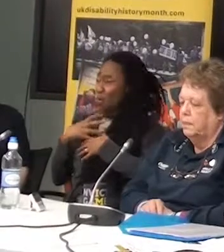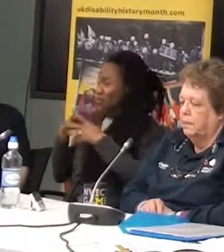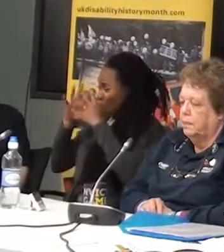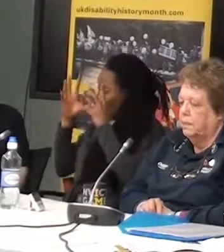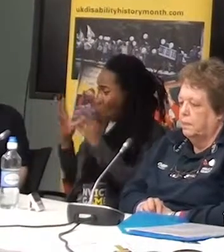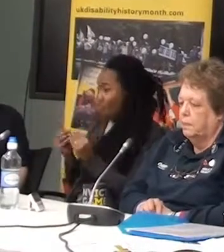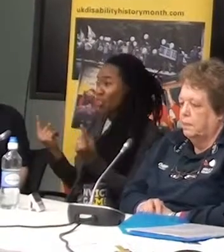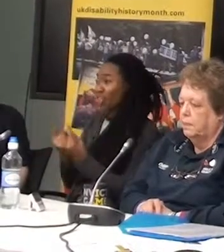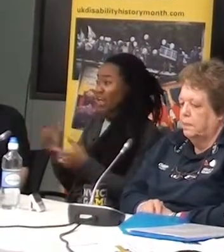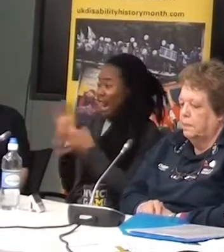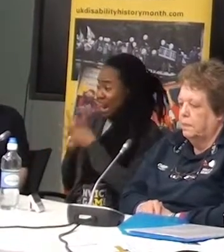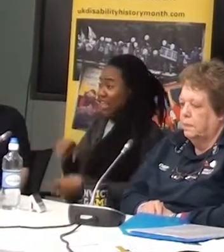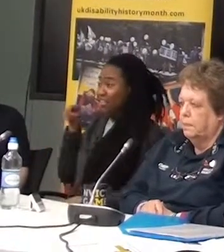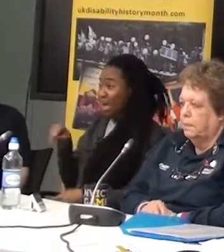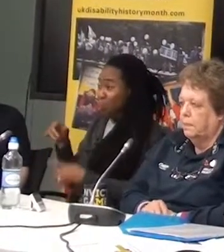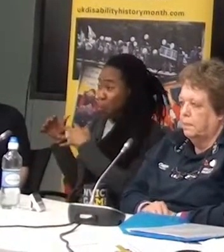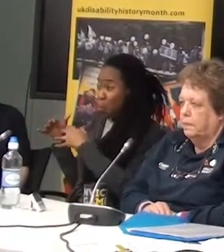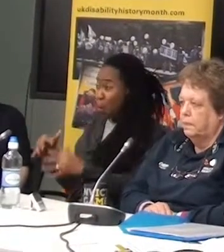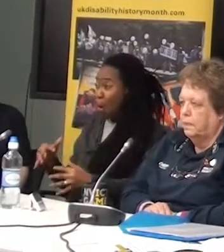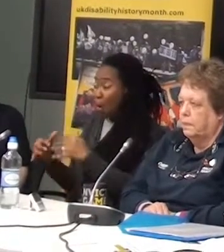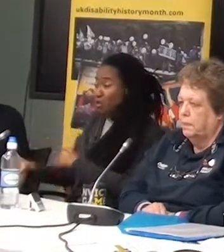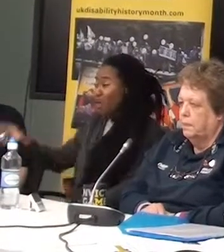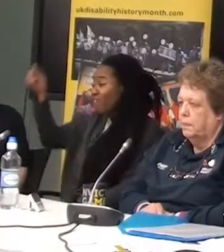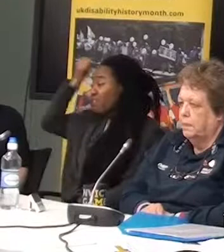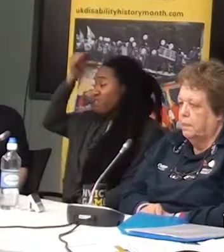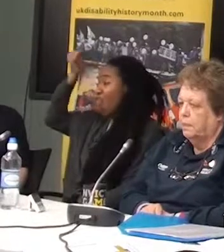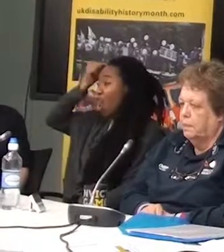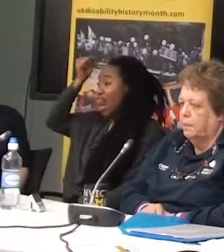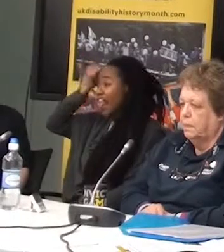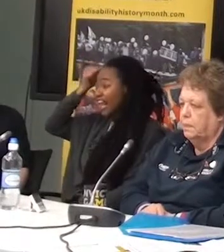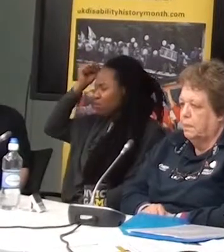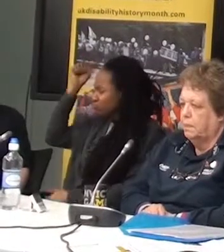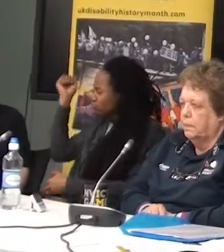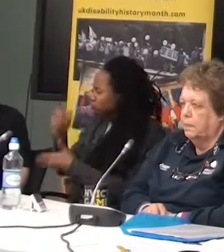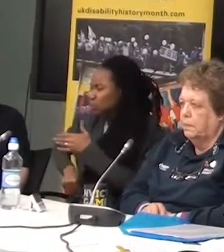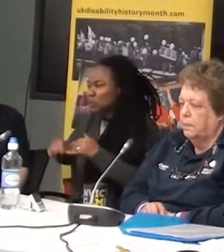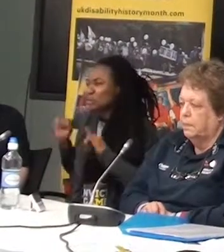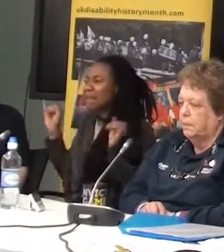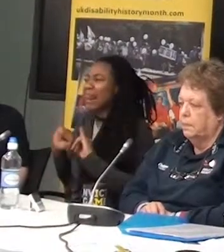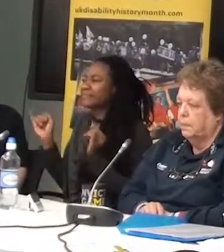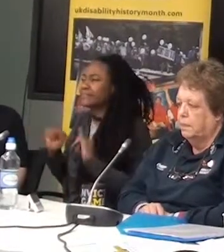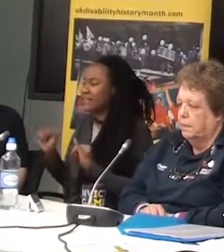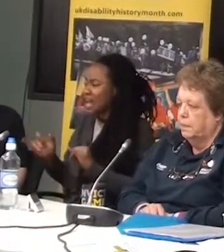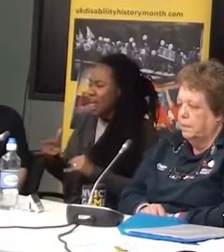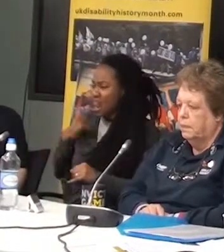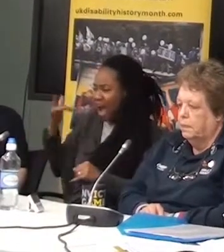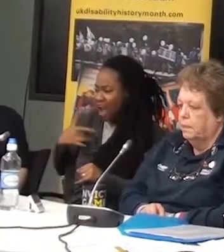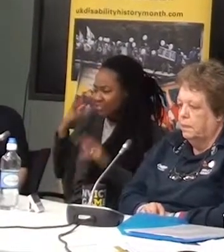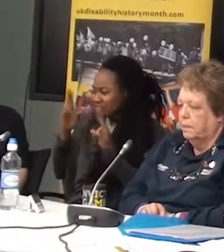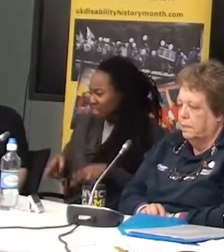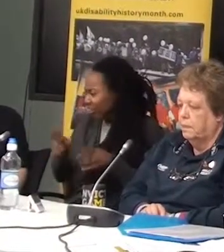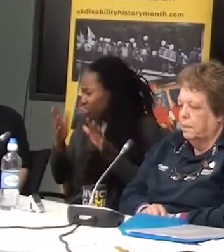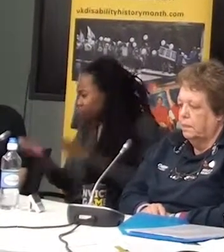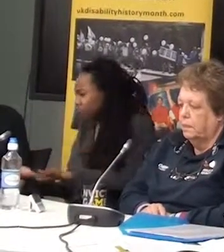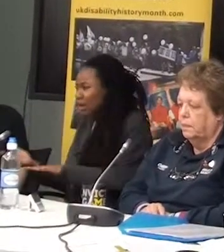absolute folly and brutality. The lives being killed and the disabilities for no